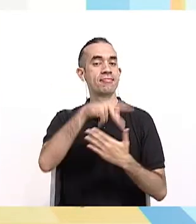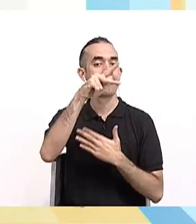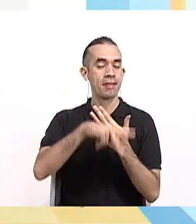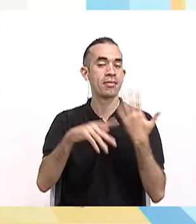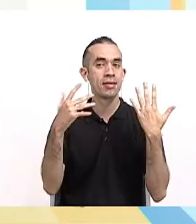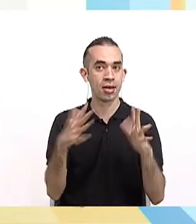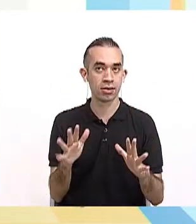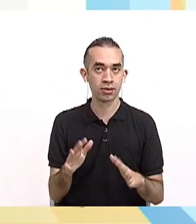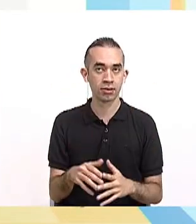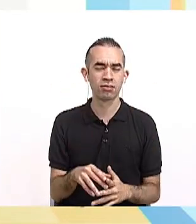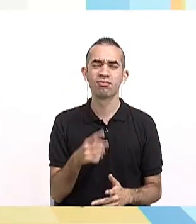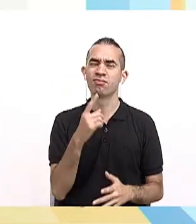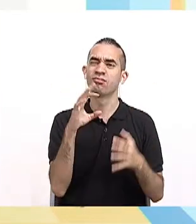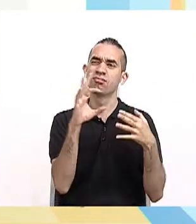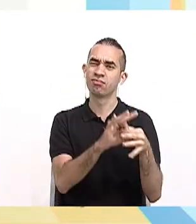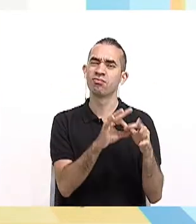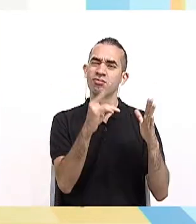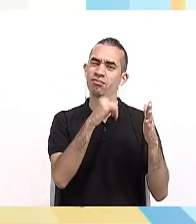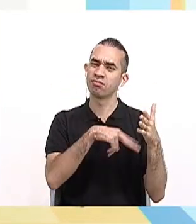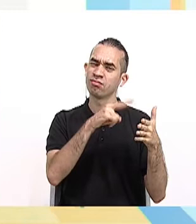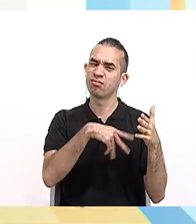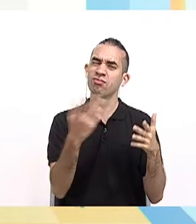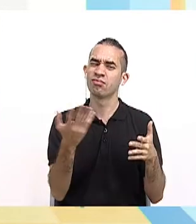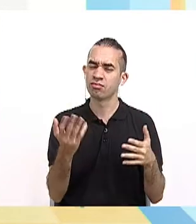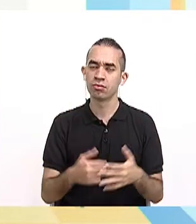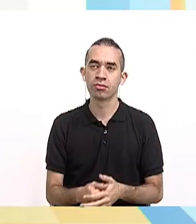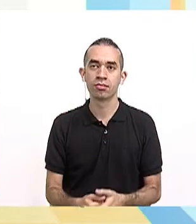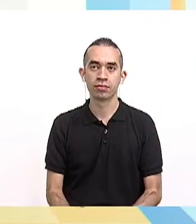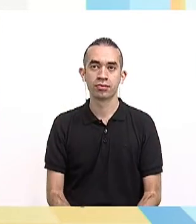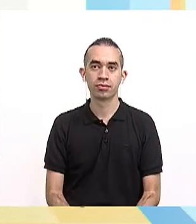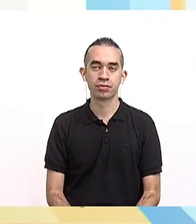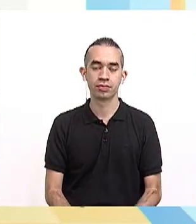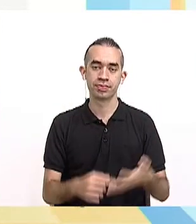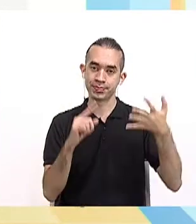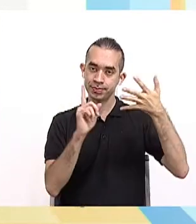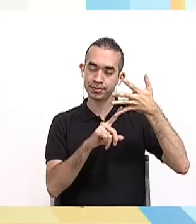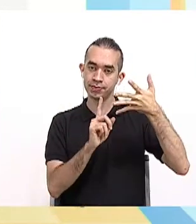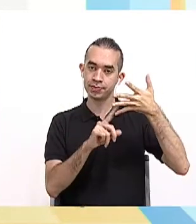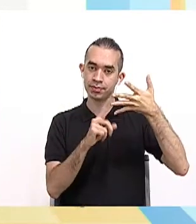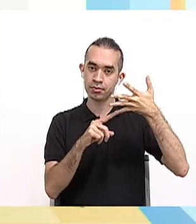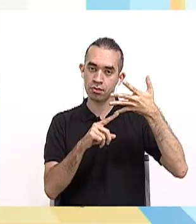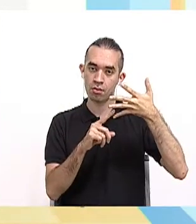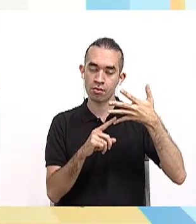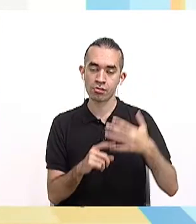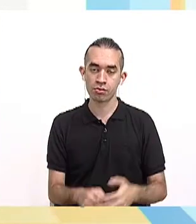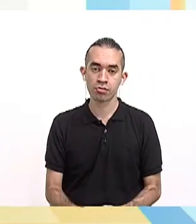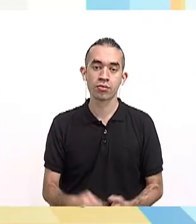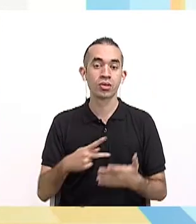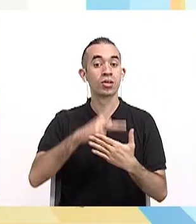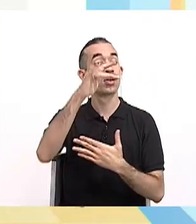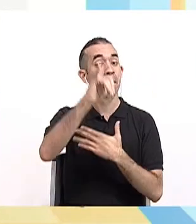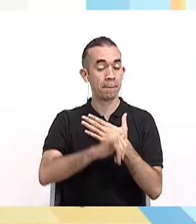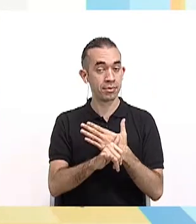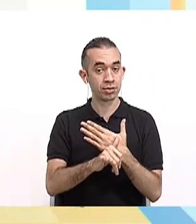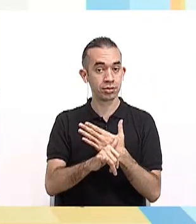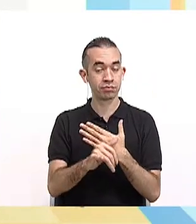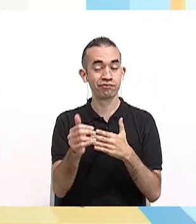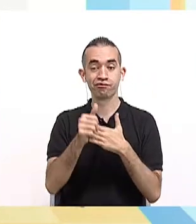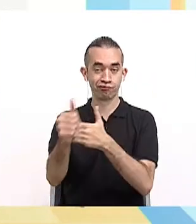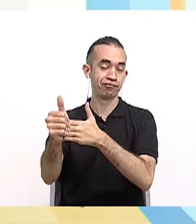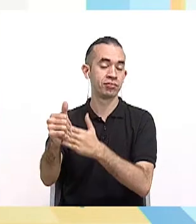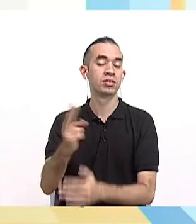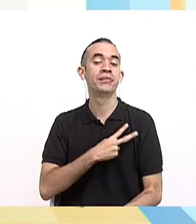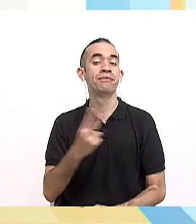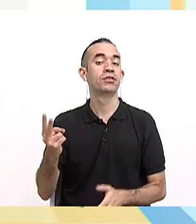What does the text say about that? Okay? And number 5, the project was carried out by